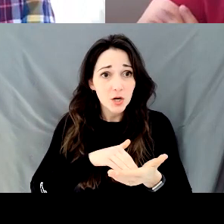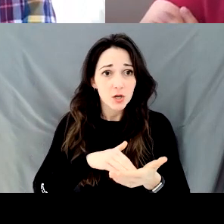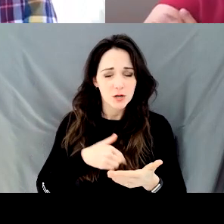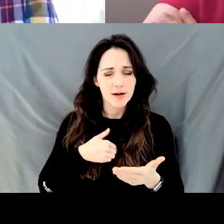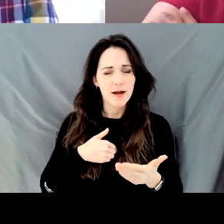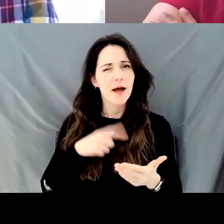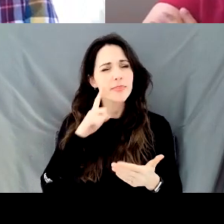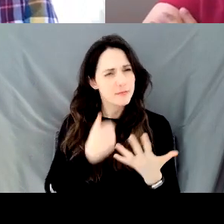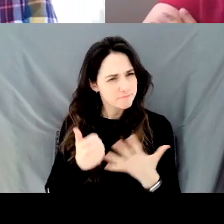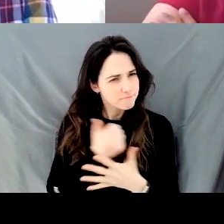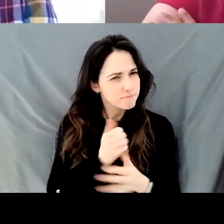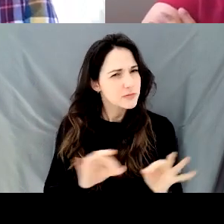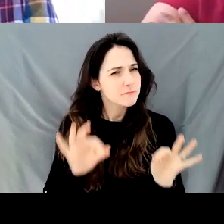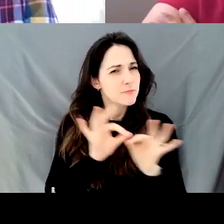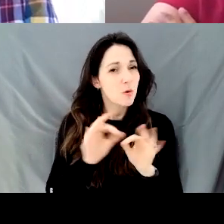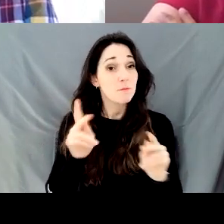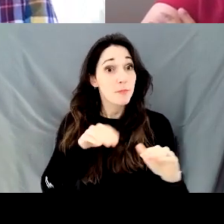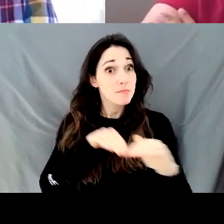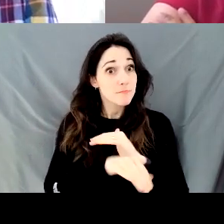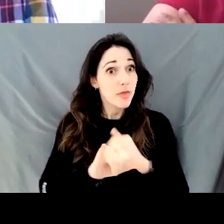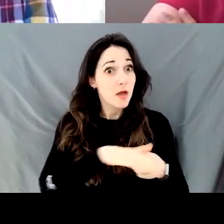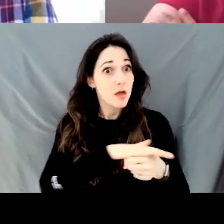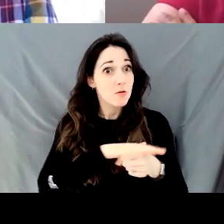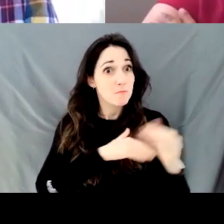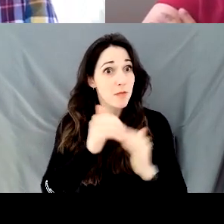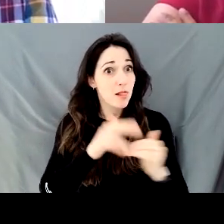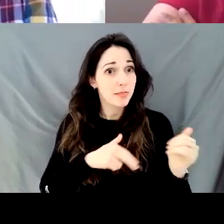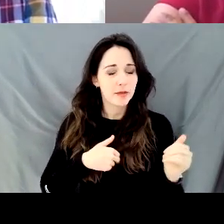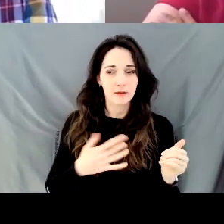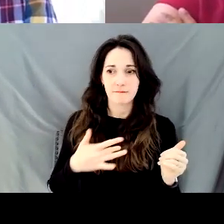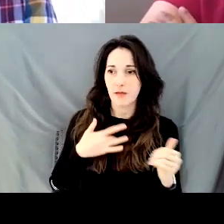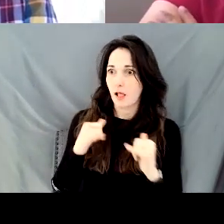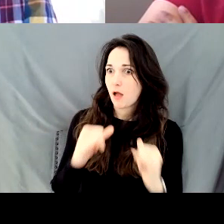see themselves represented in some of the staff that are there.